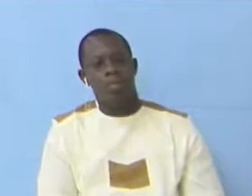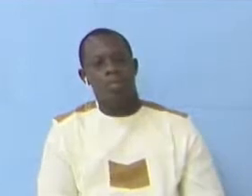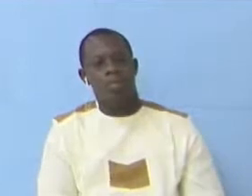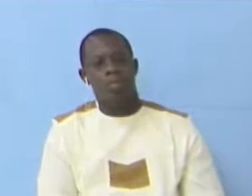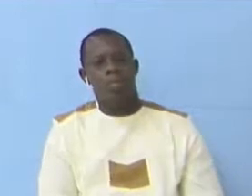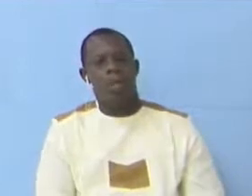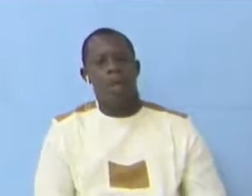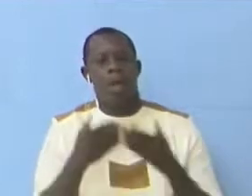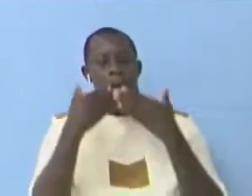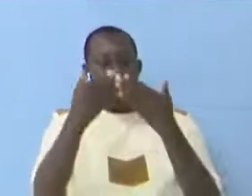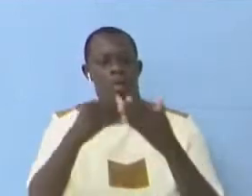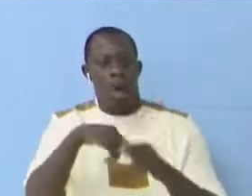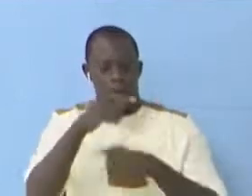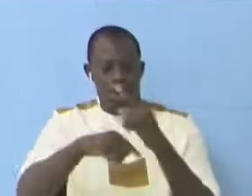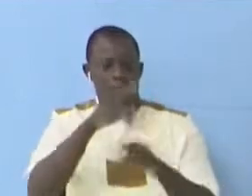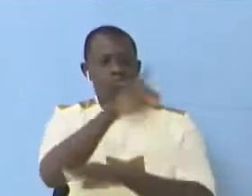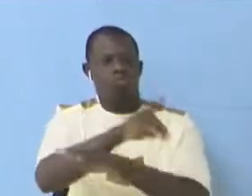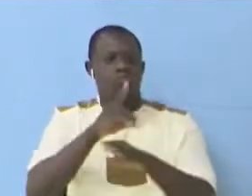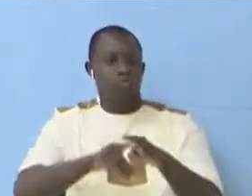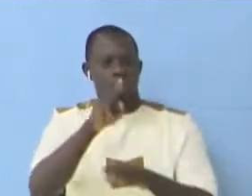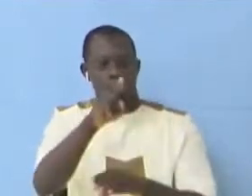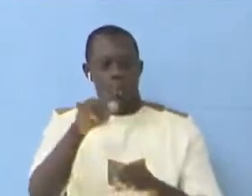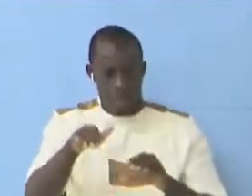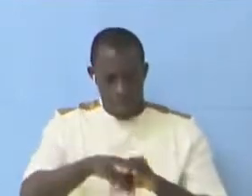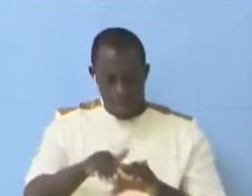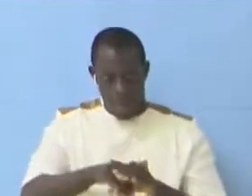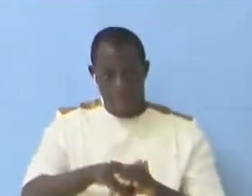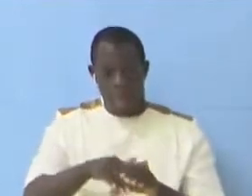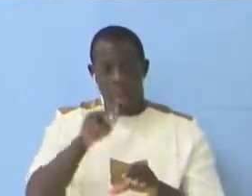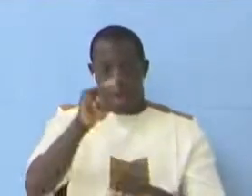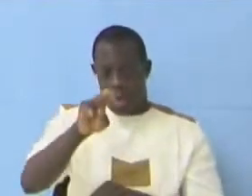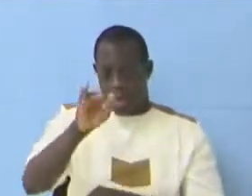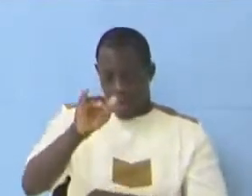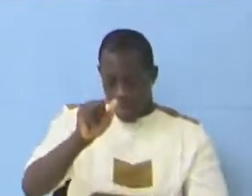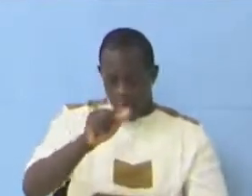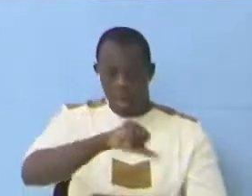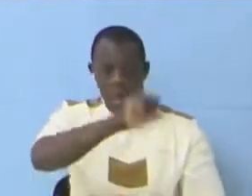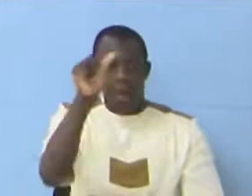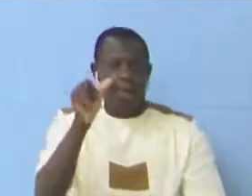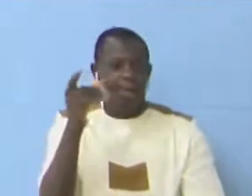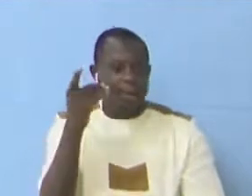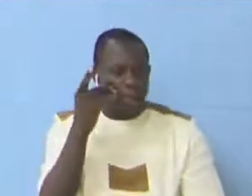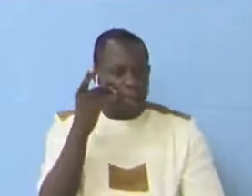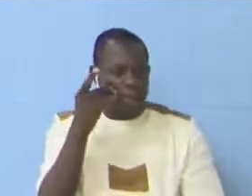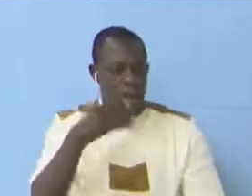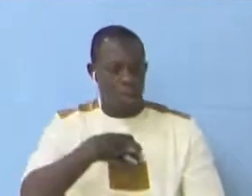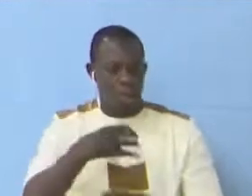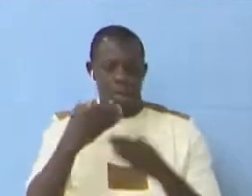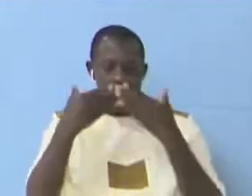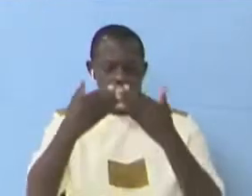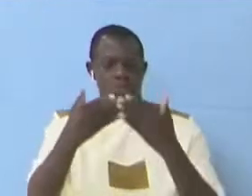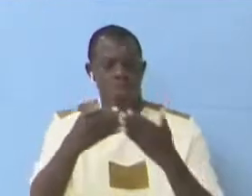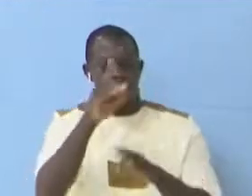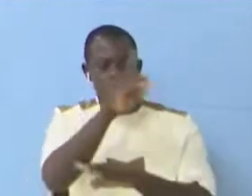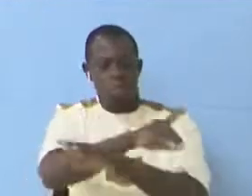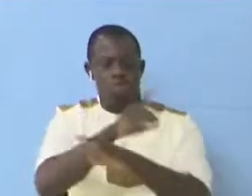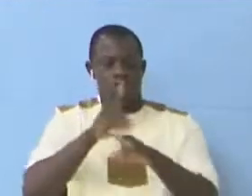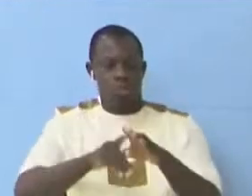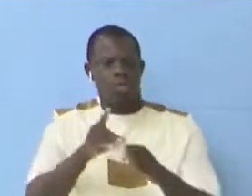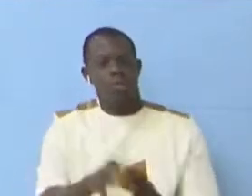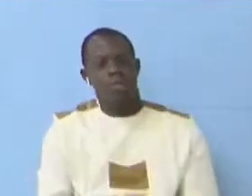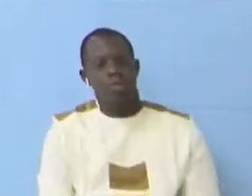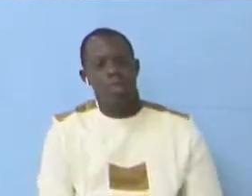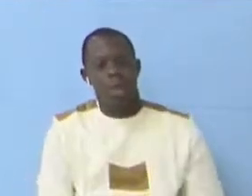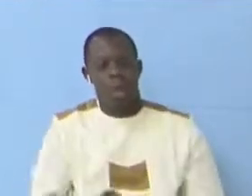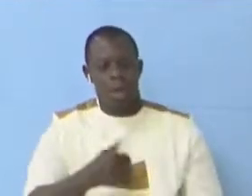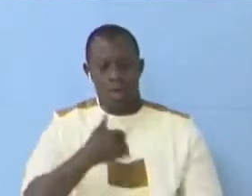Tell us the positions you held in the NIA and the dates. Wax ñu place yi nga yore woon ci NIA ak bés yi. I think less